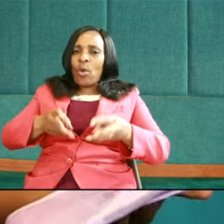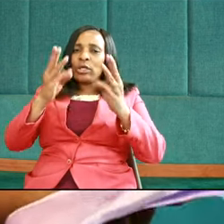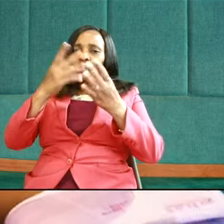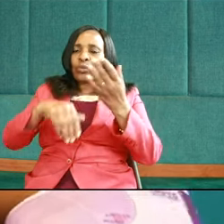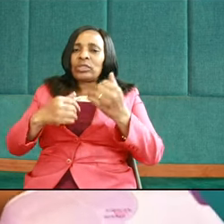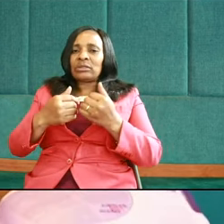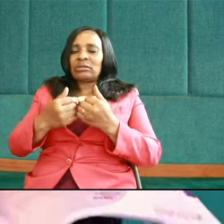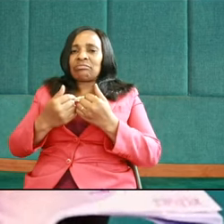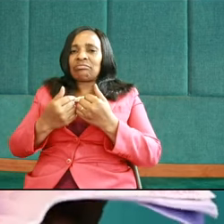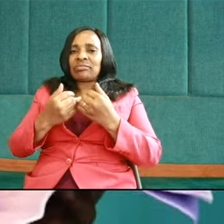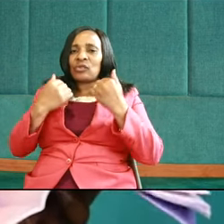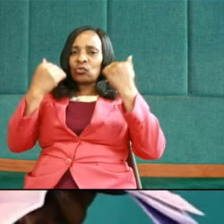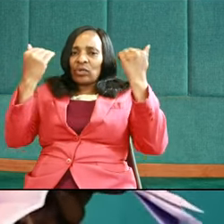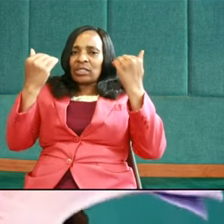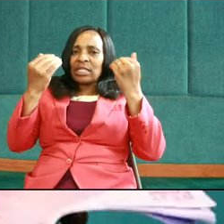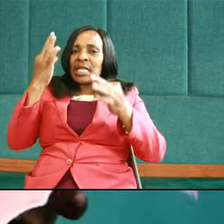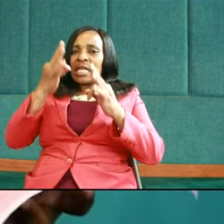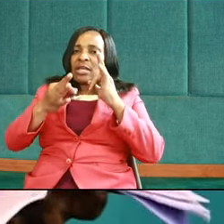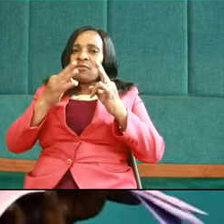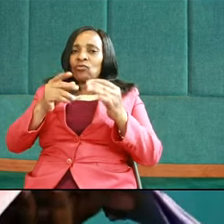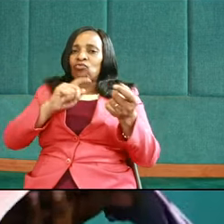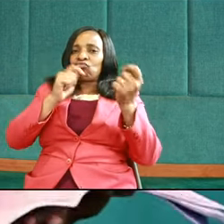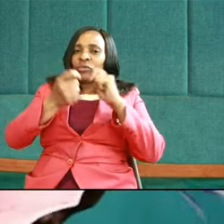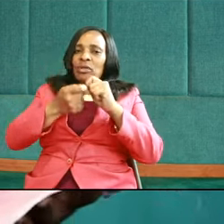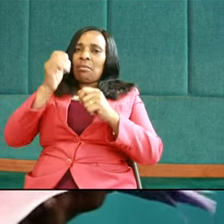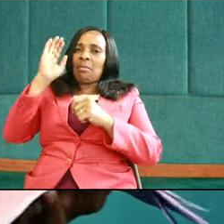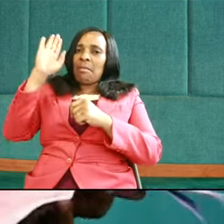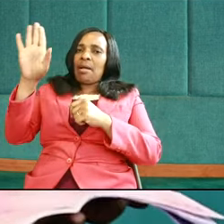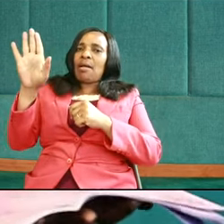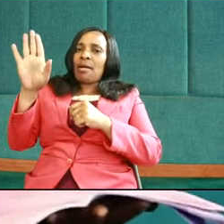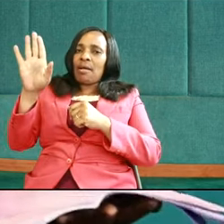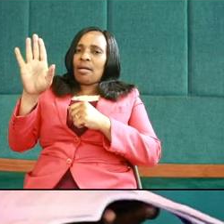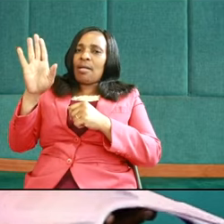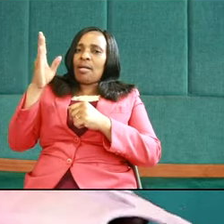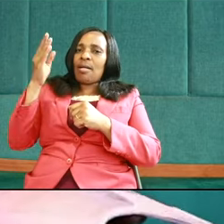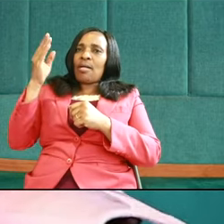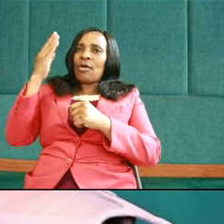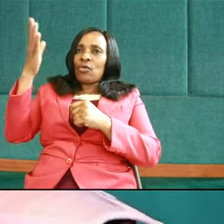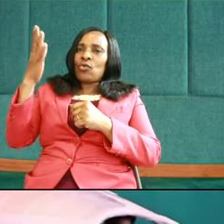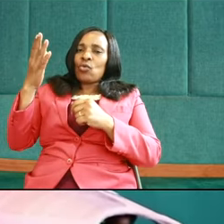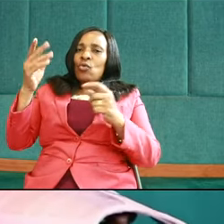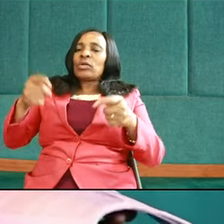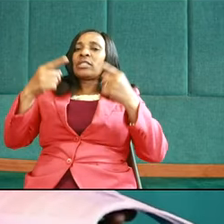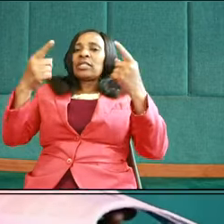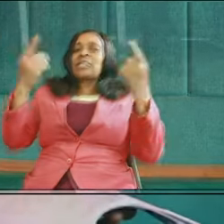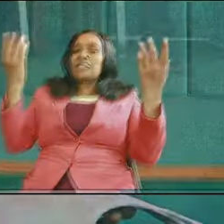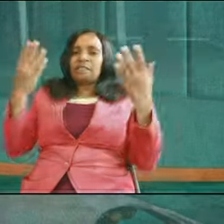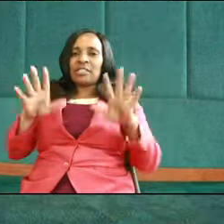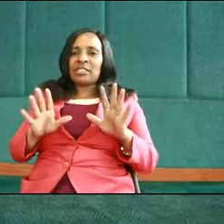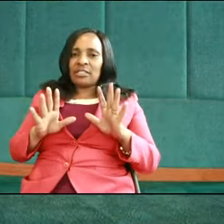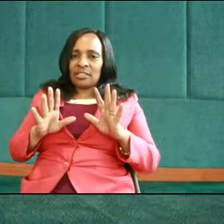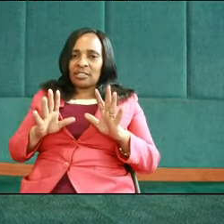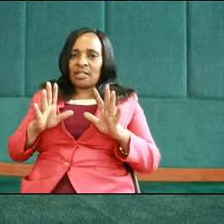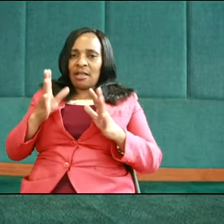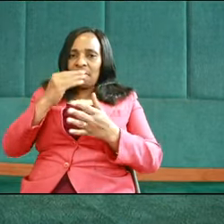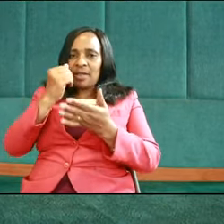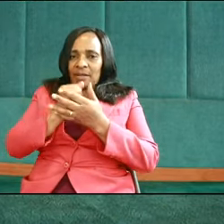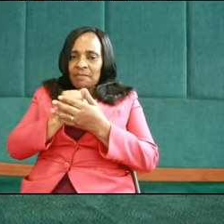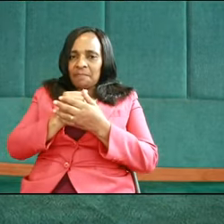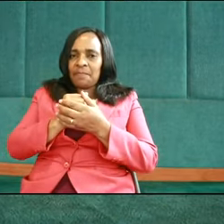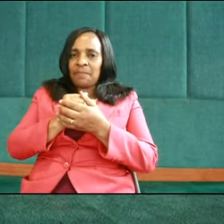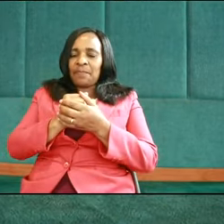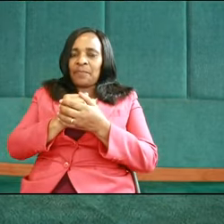Christ. So if you turn to him, you'll definitely succeed. Amen. I'm worried.